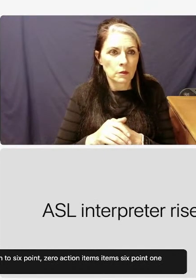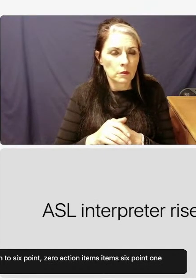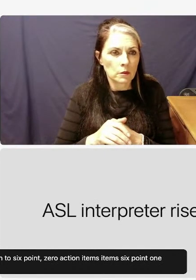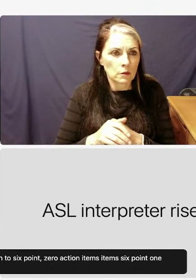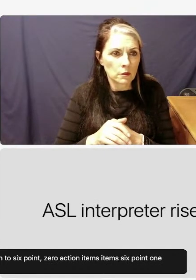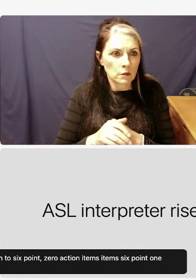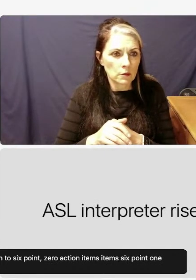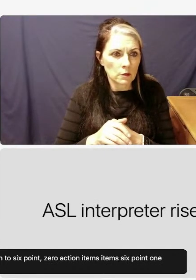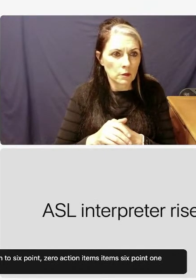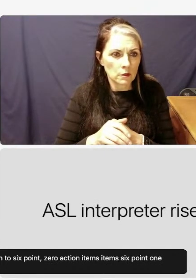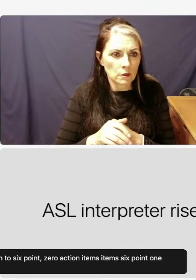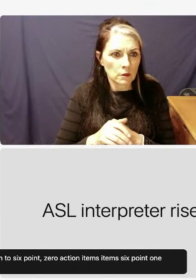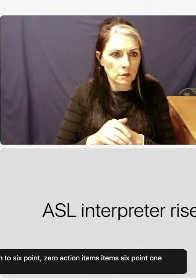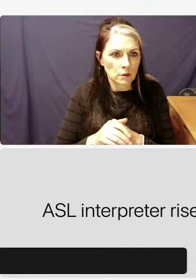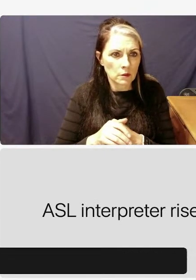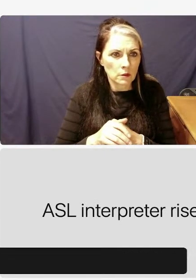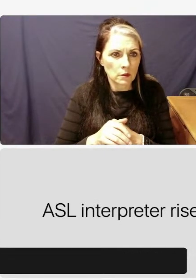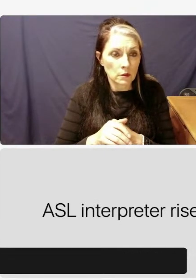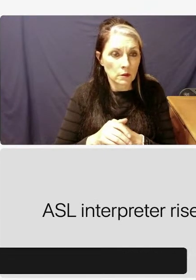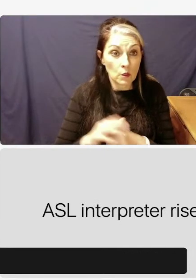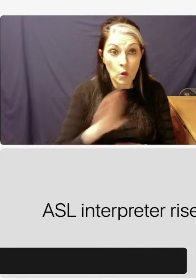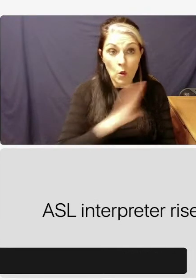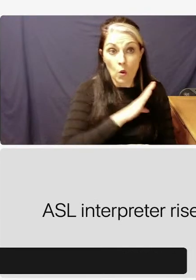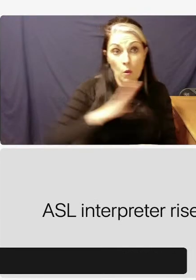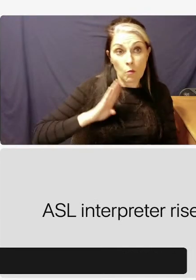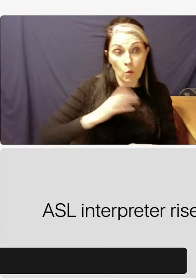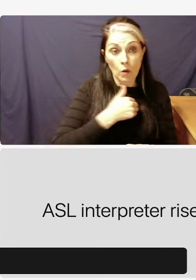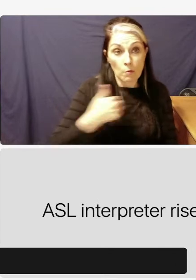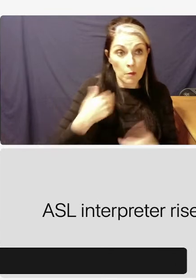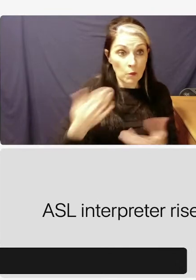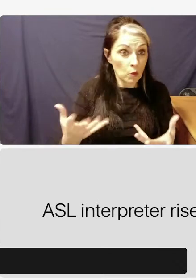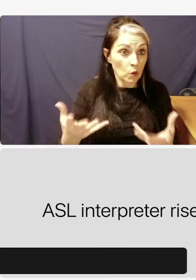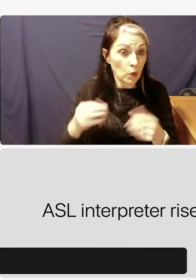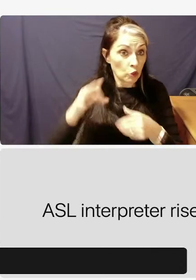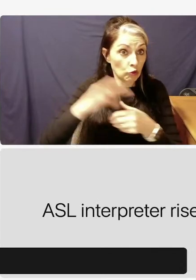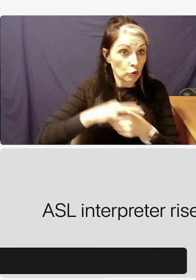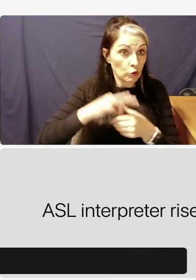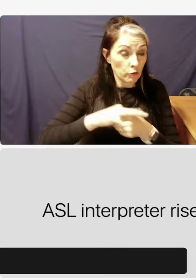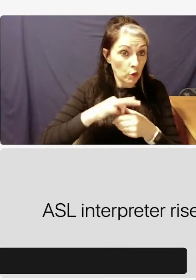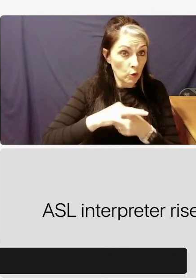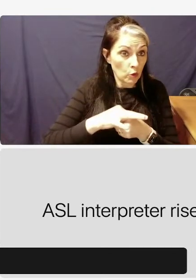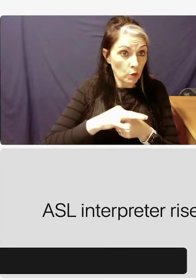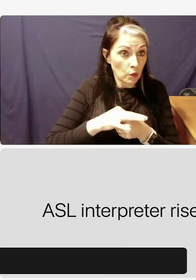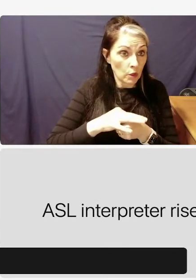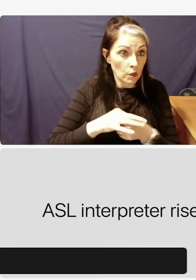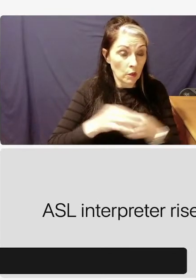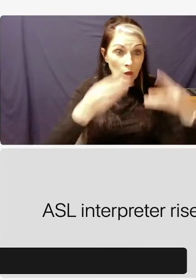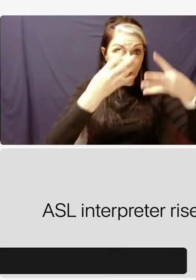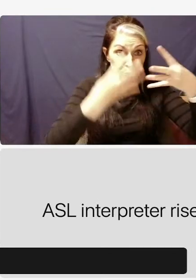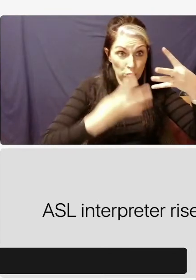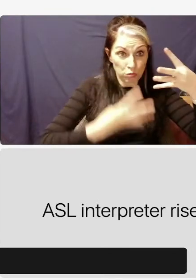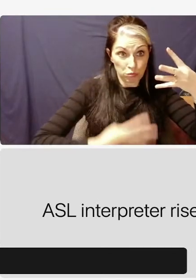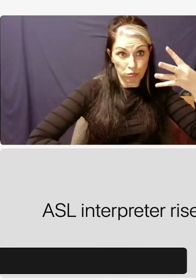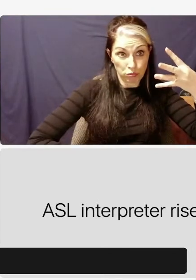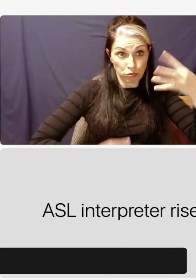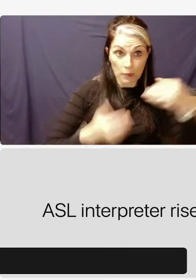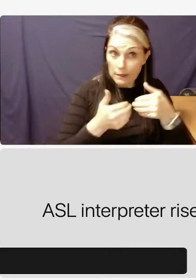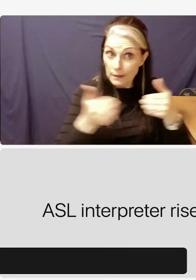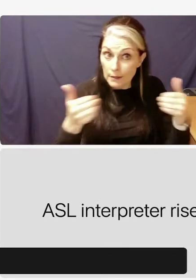is anybody are any board members wanting to vote on something on one of these separately